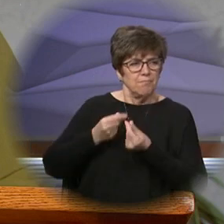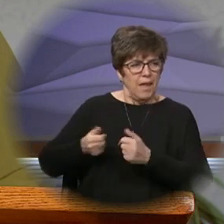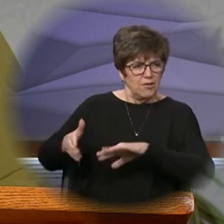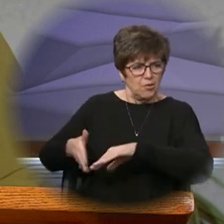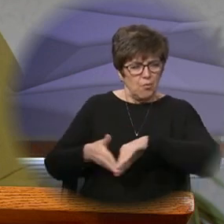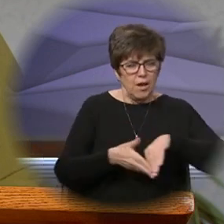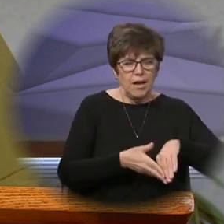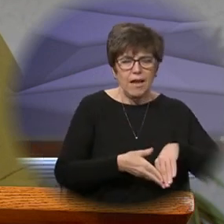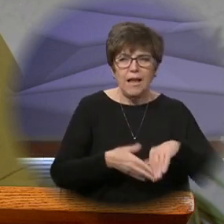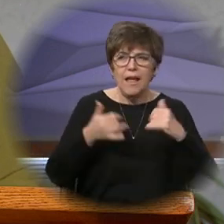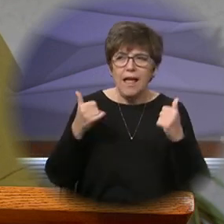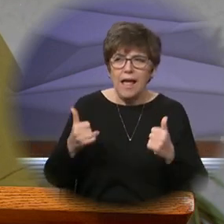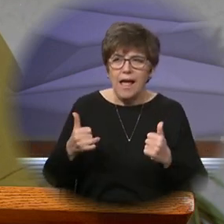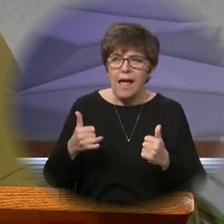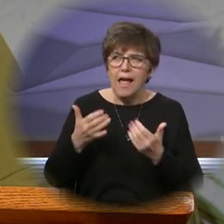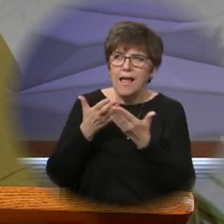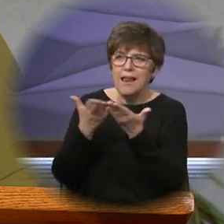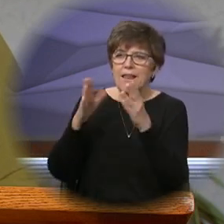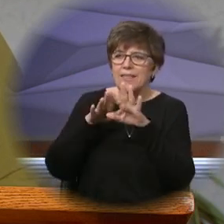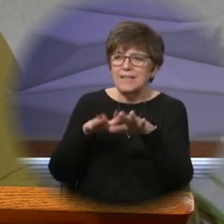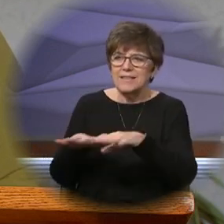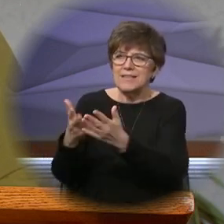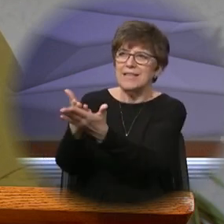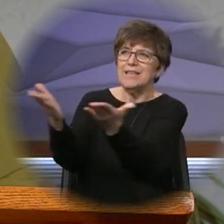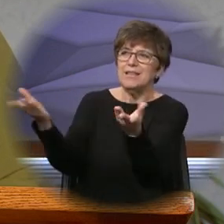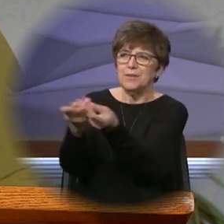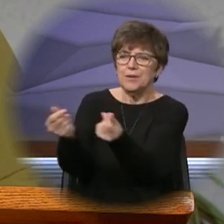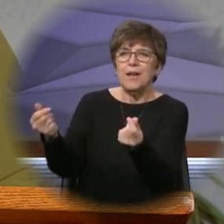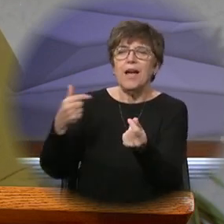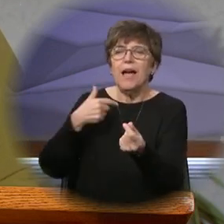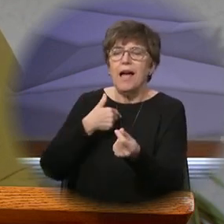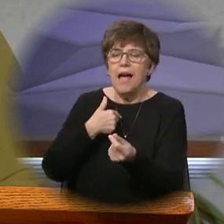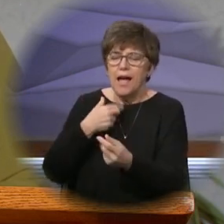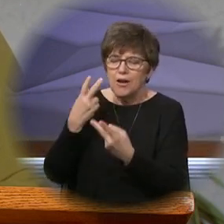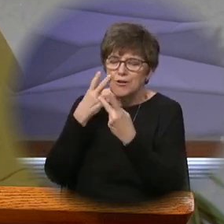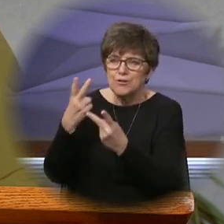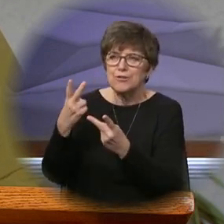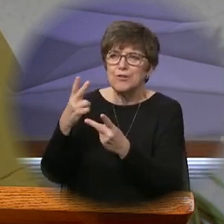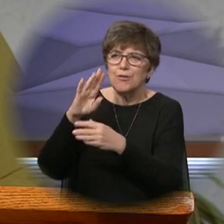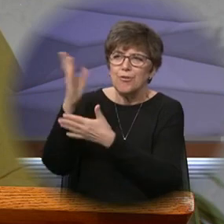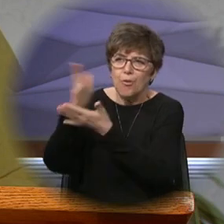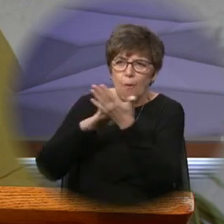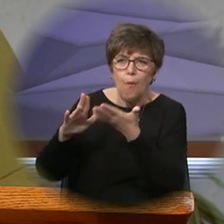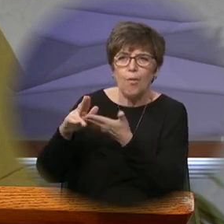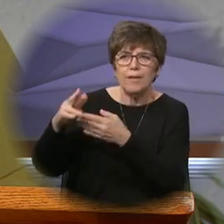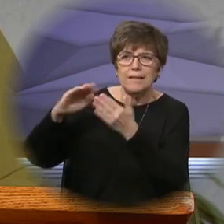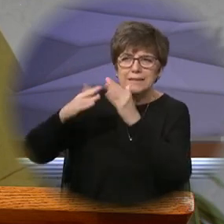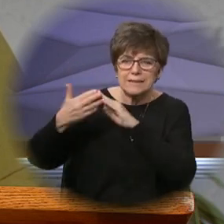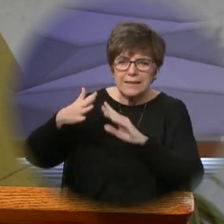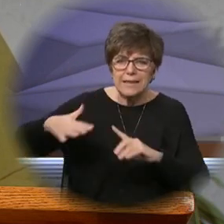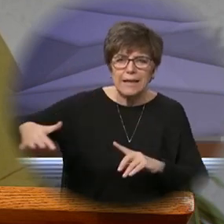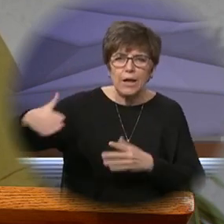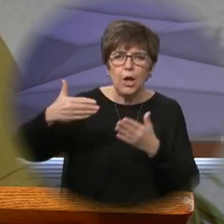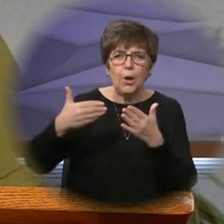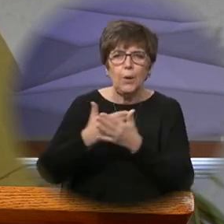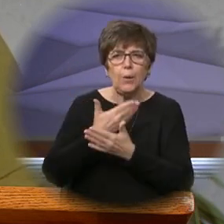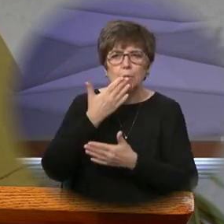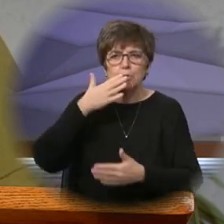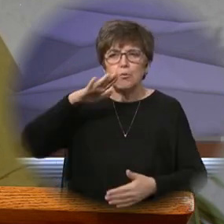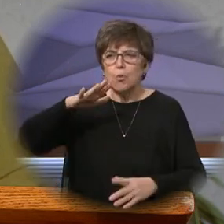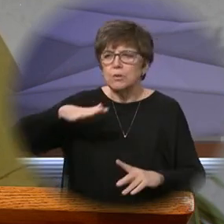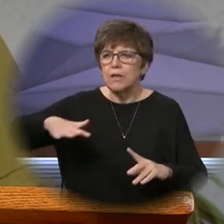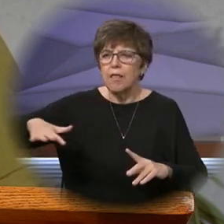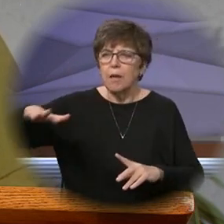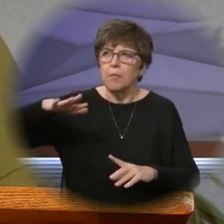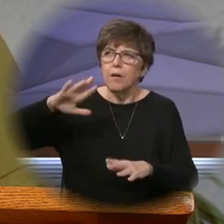away, and the sea was no more. I also saw the holy city, a new Jerusalem,